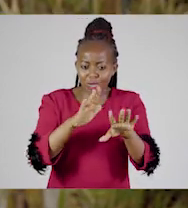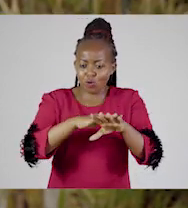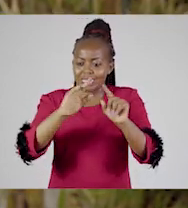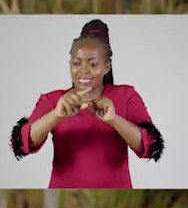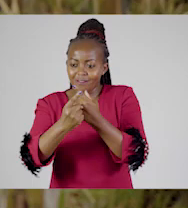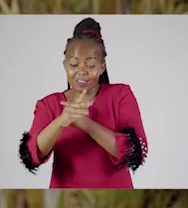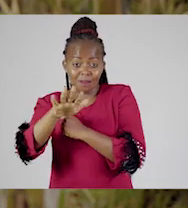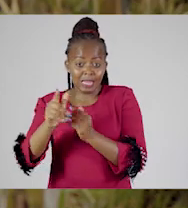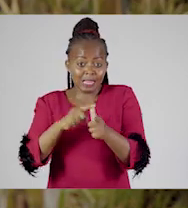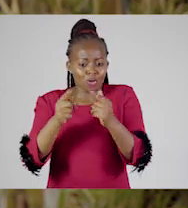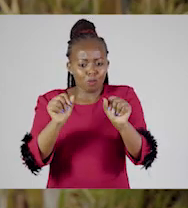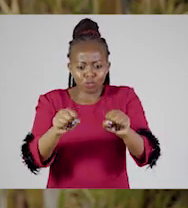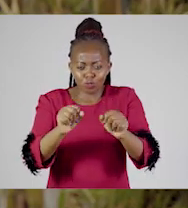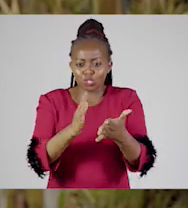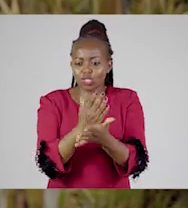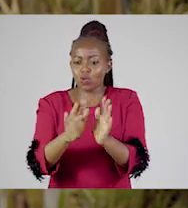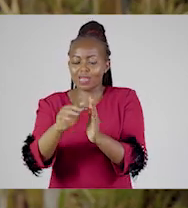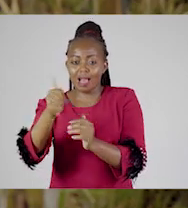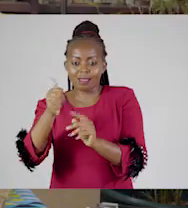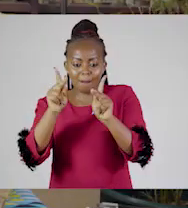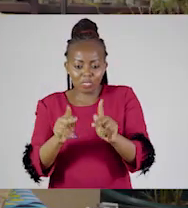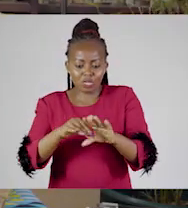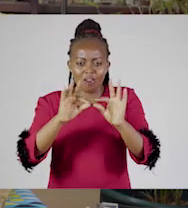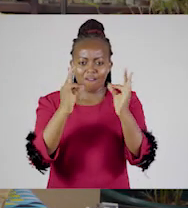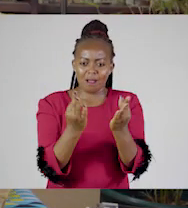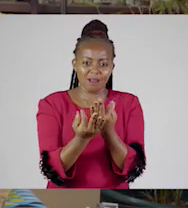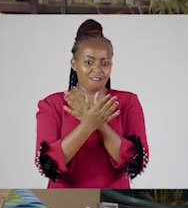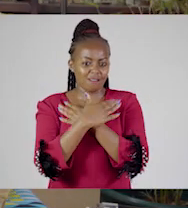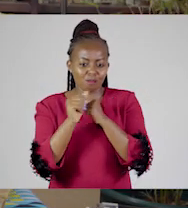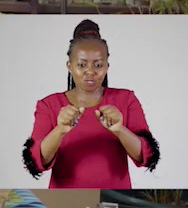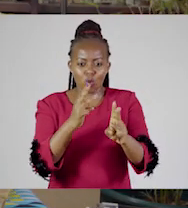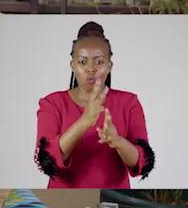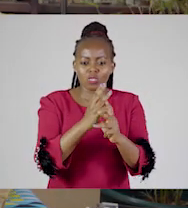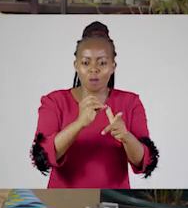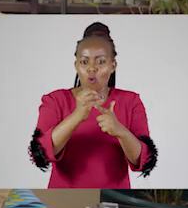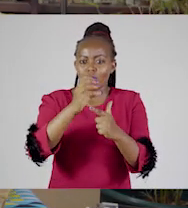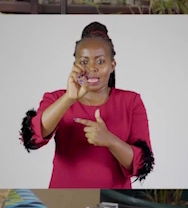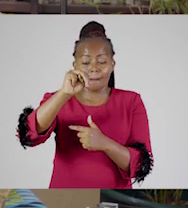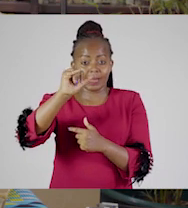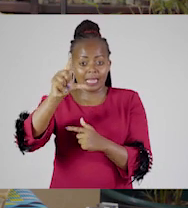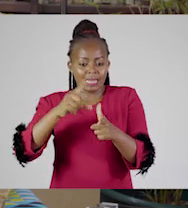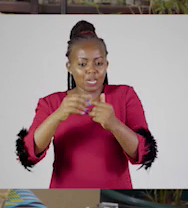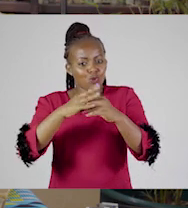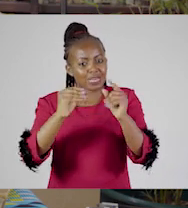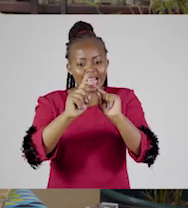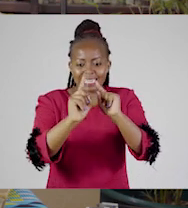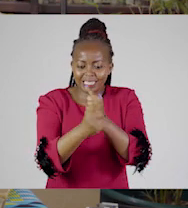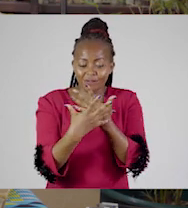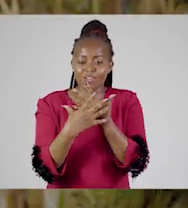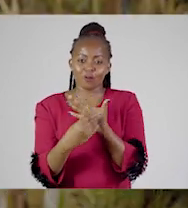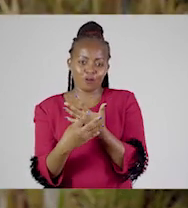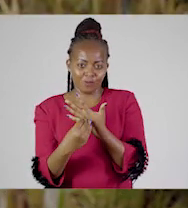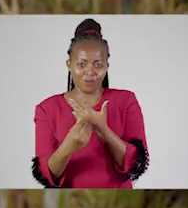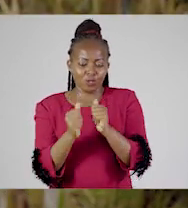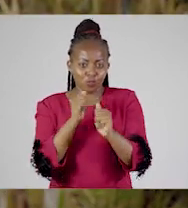platform. Or you can even share it with someone else within your family or friend. You can WhatsApp them, you can email them. Again, you're creating a different